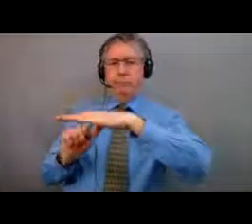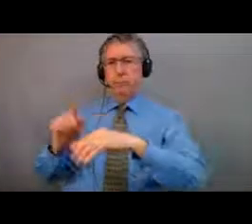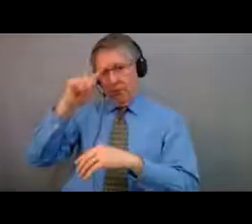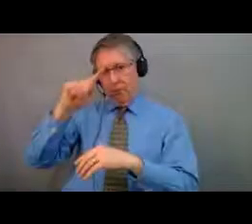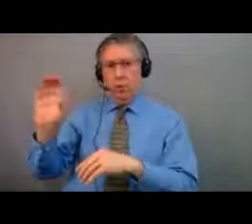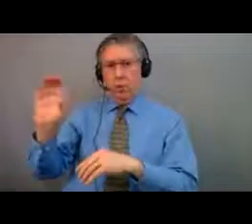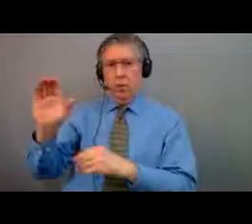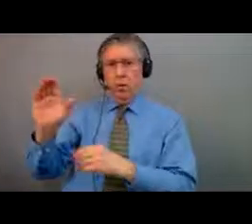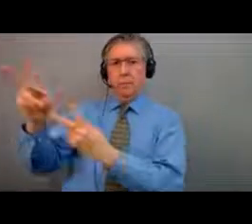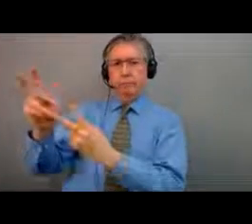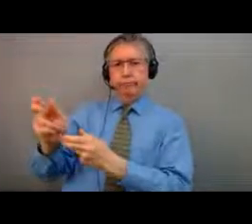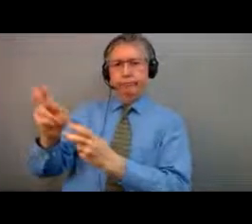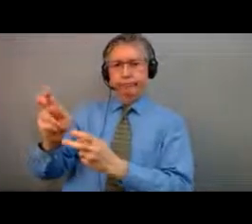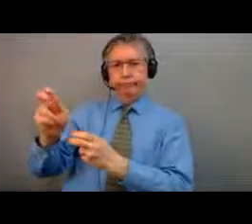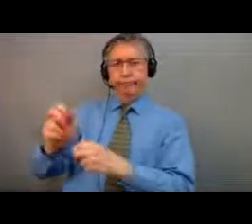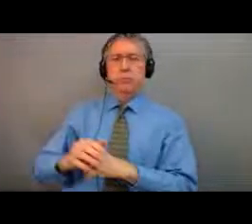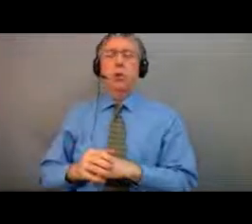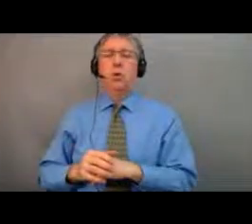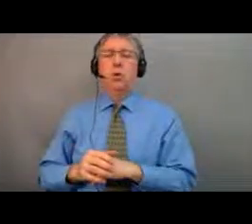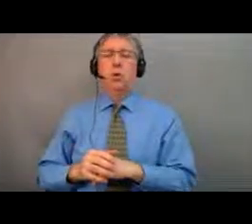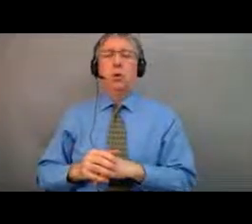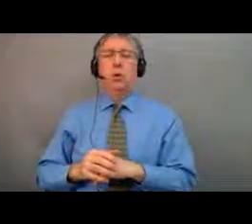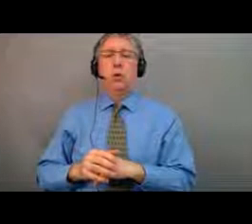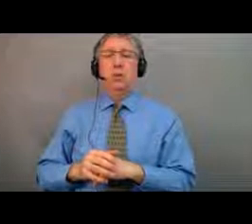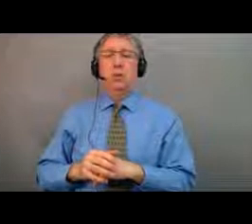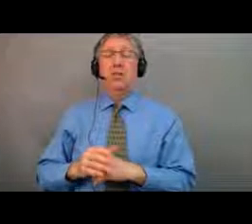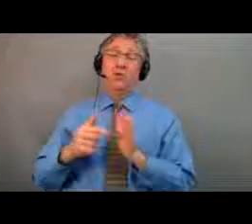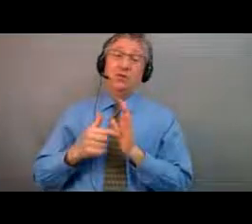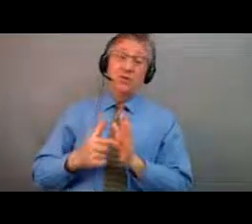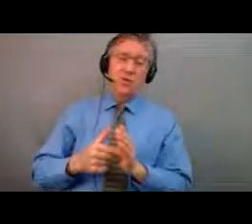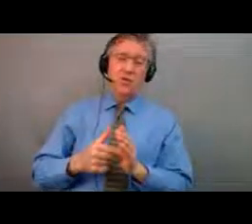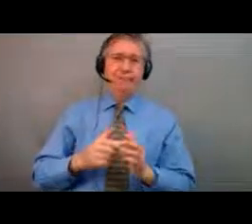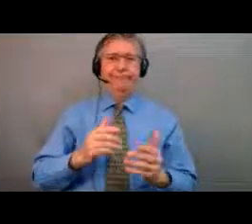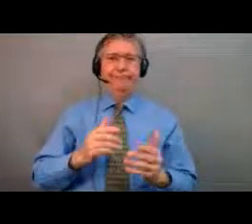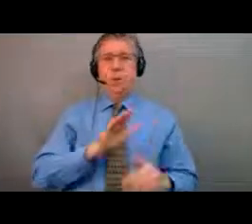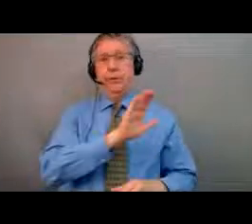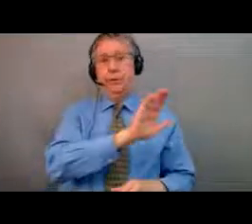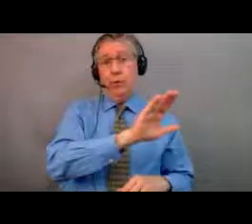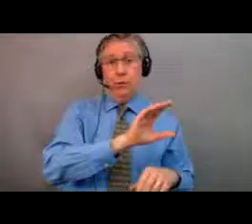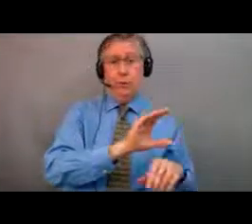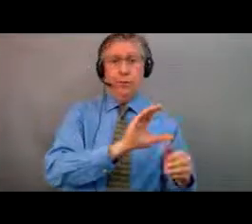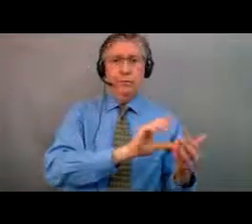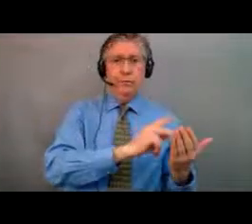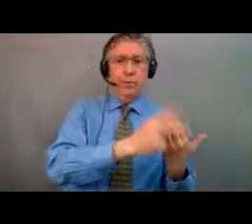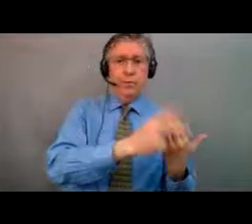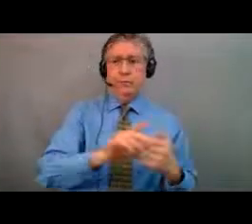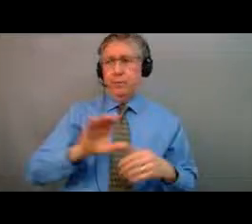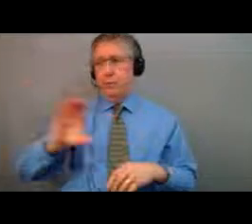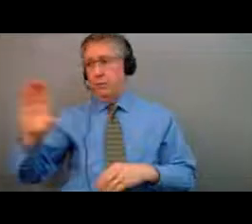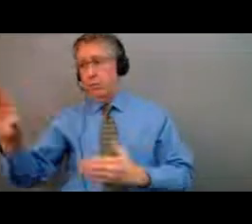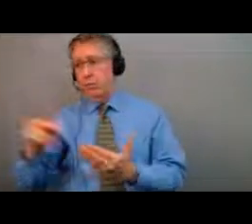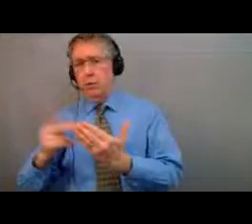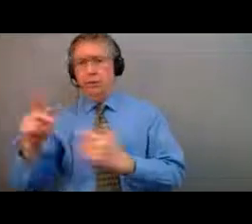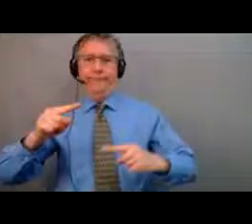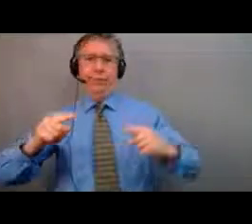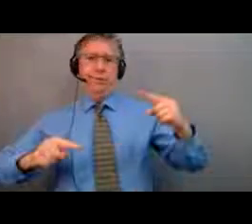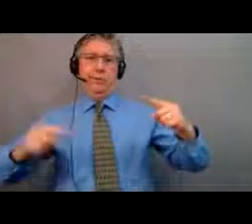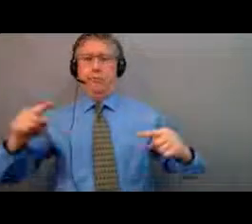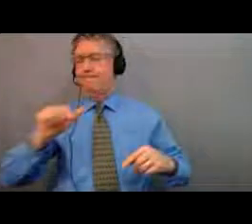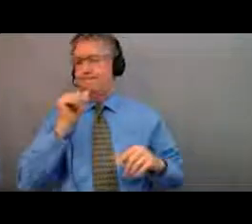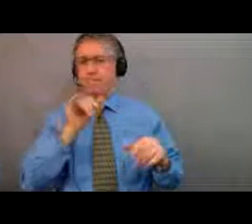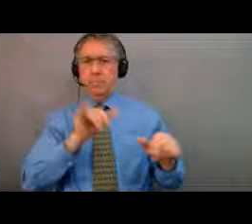indicated quite large variability between each of the models themselves in comparison with